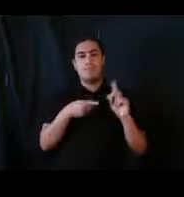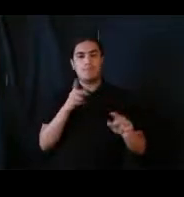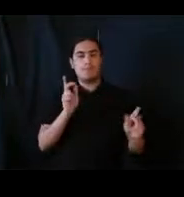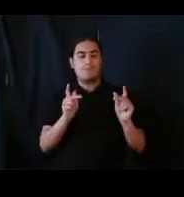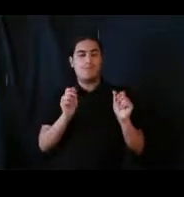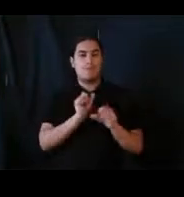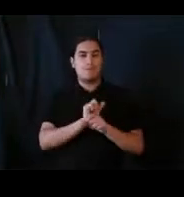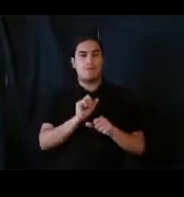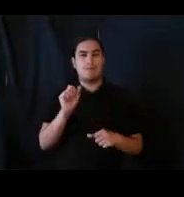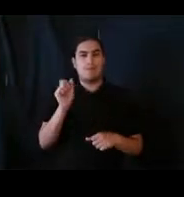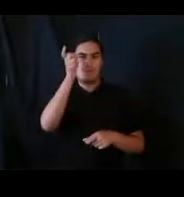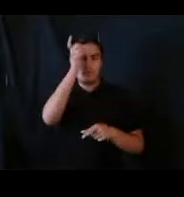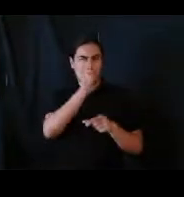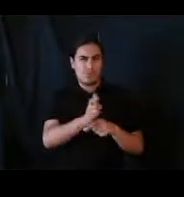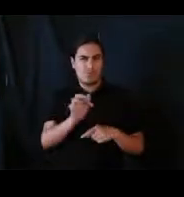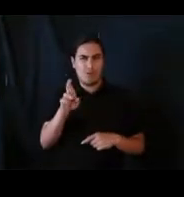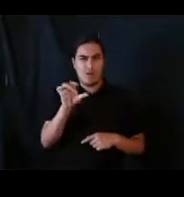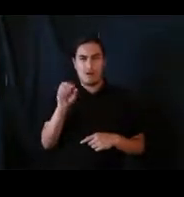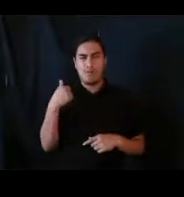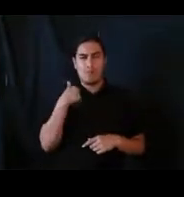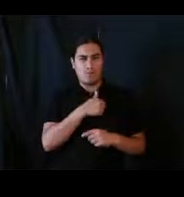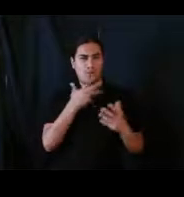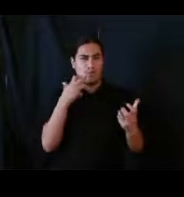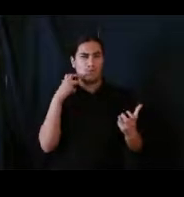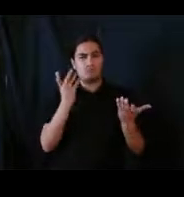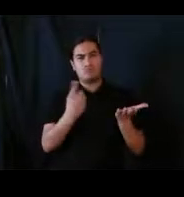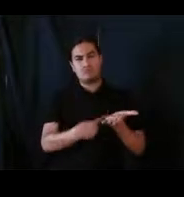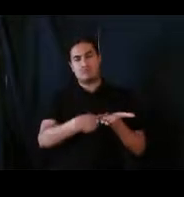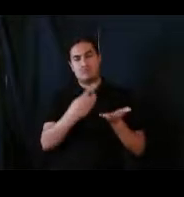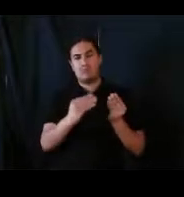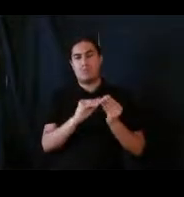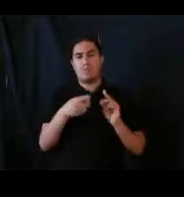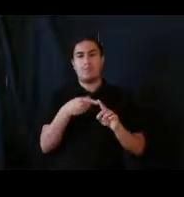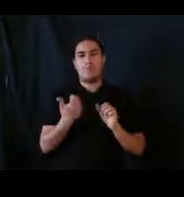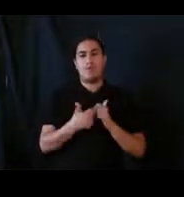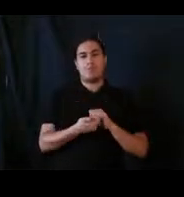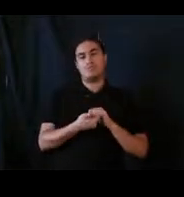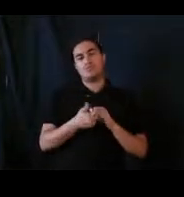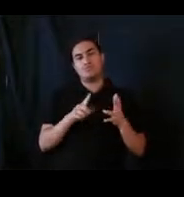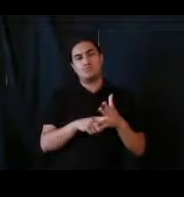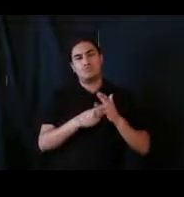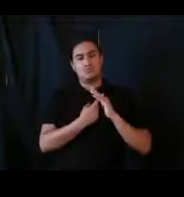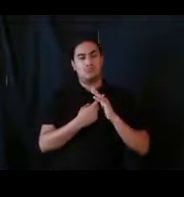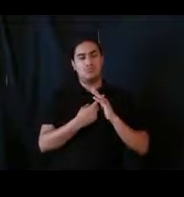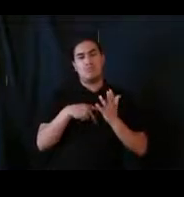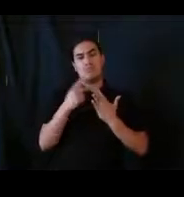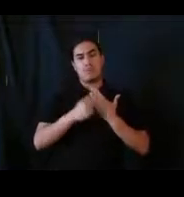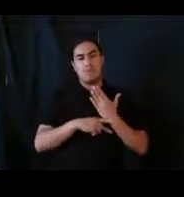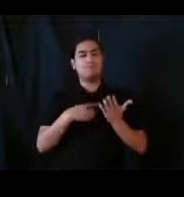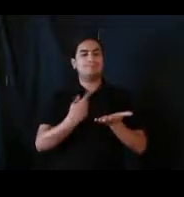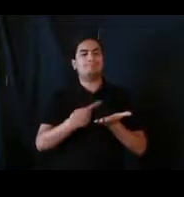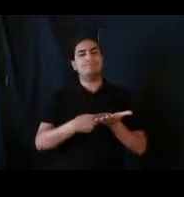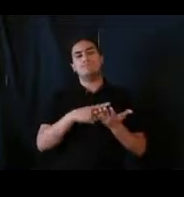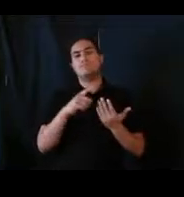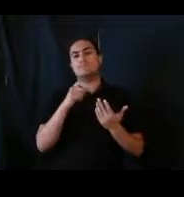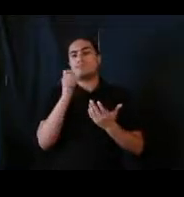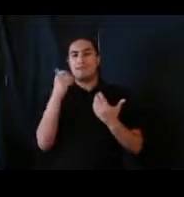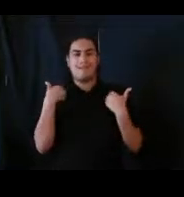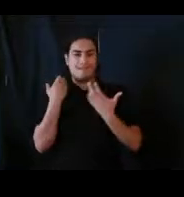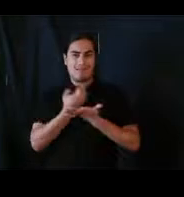brother rocco on this but we'd like to engage more on that and how as we roll out these great programs that we're not creating an economic